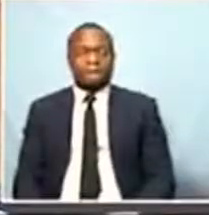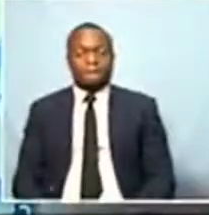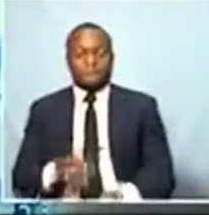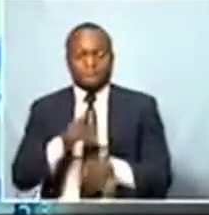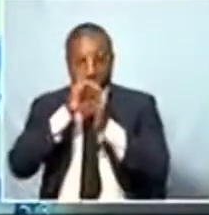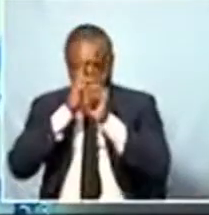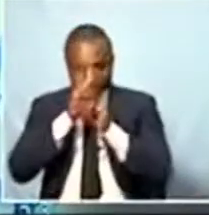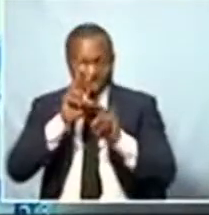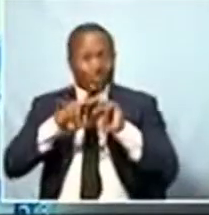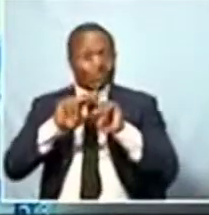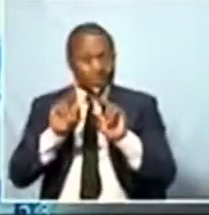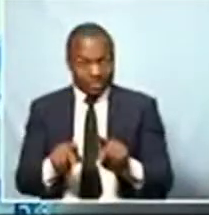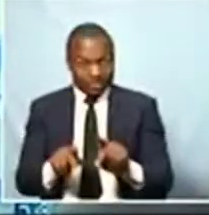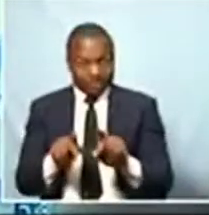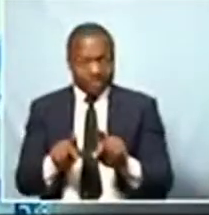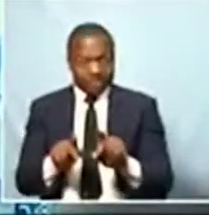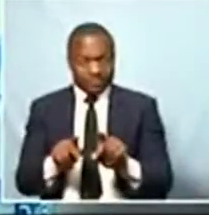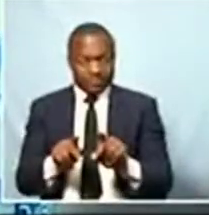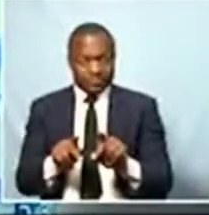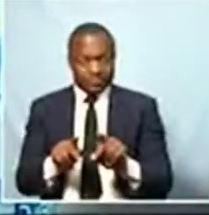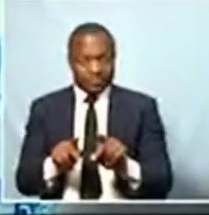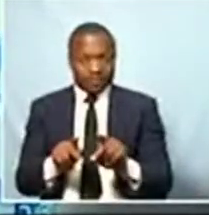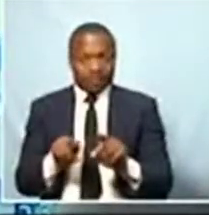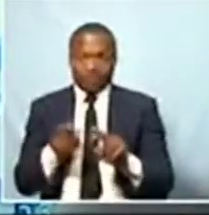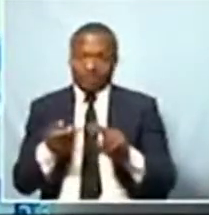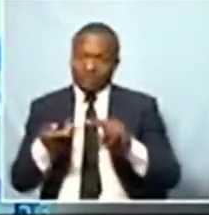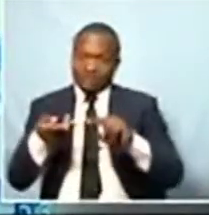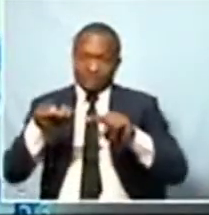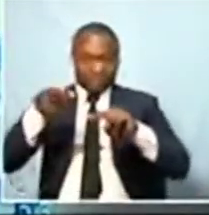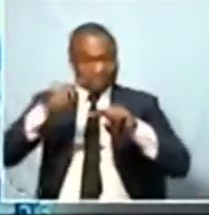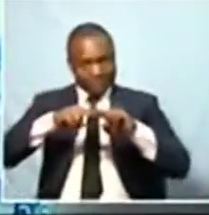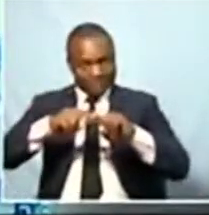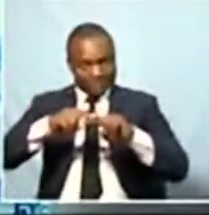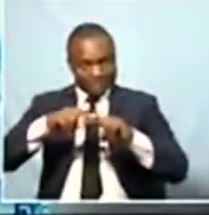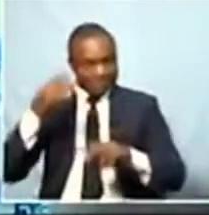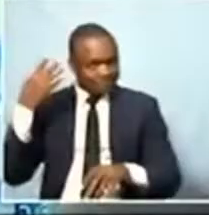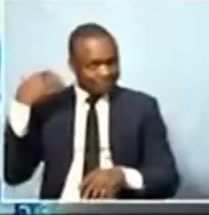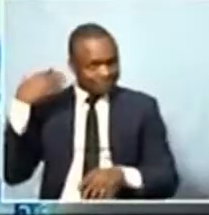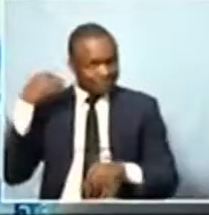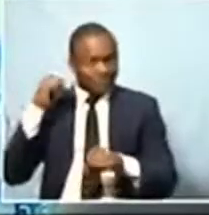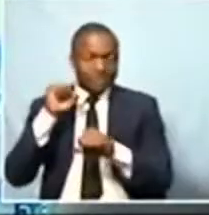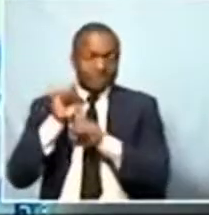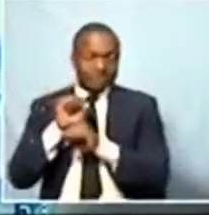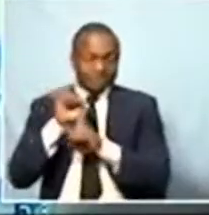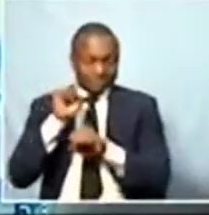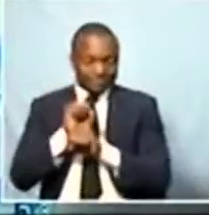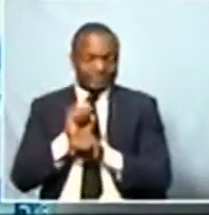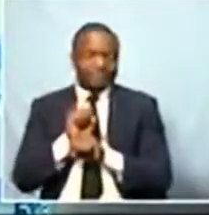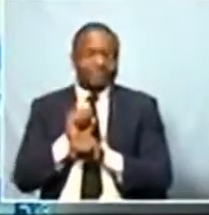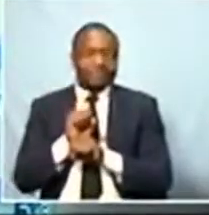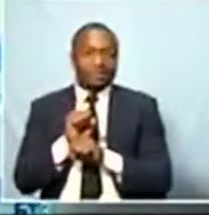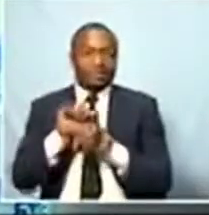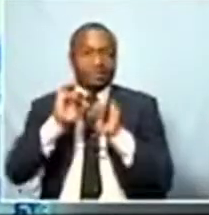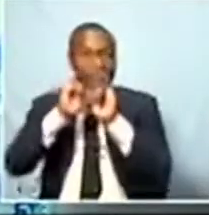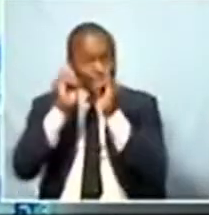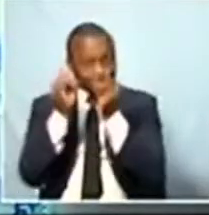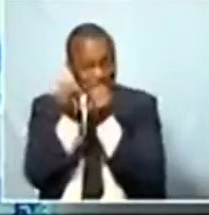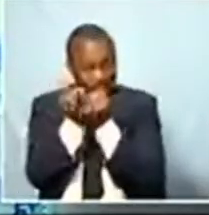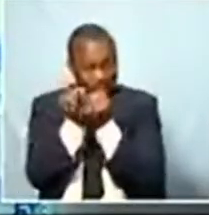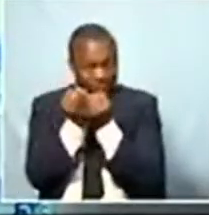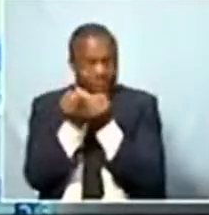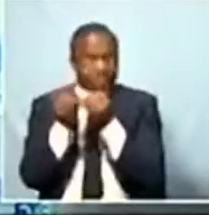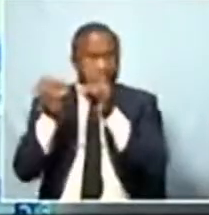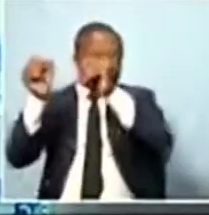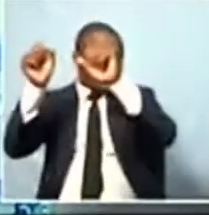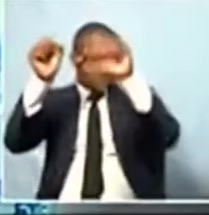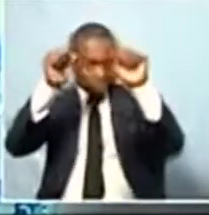Honorable Chairperson, we recently increased our operational institution, the